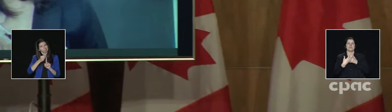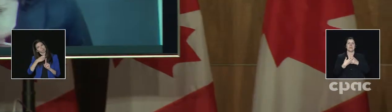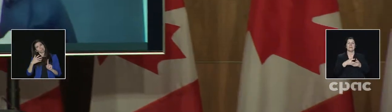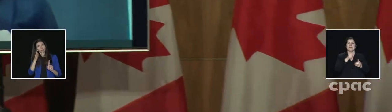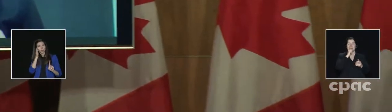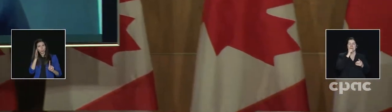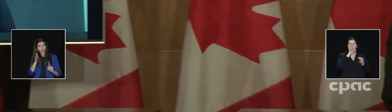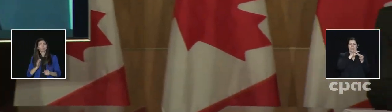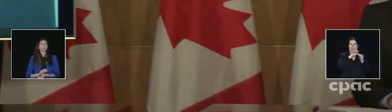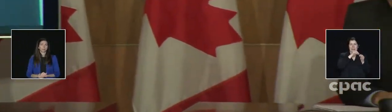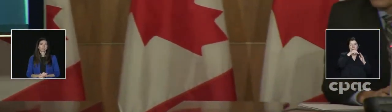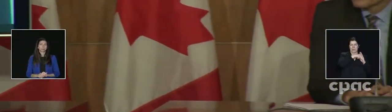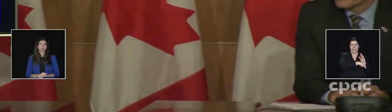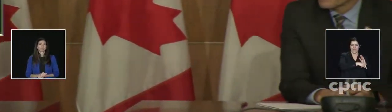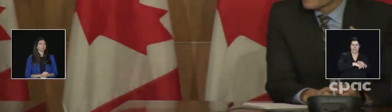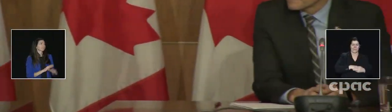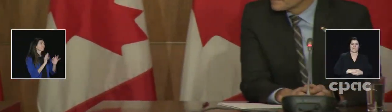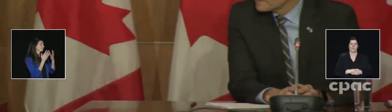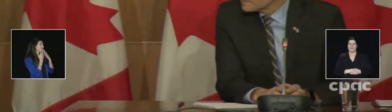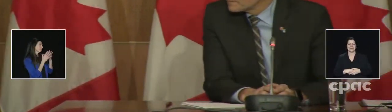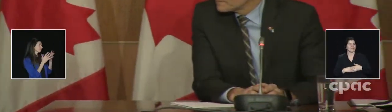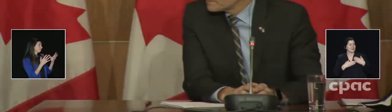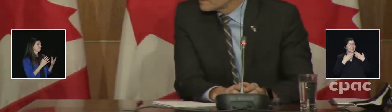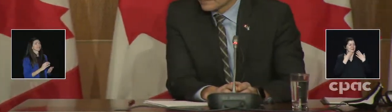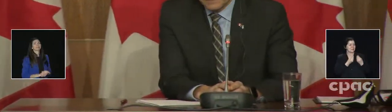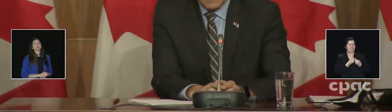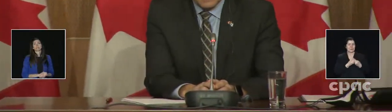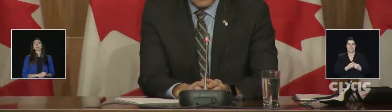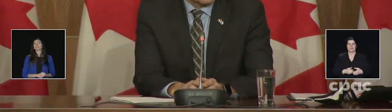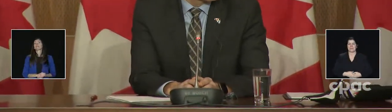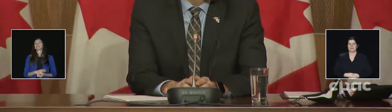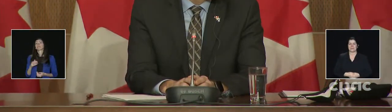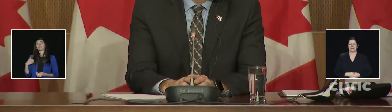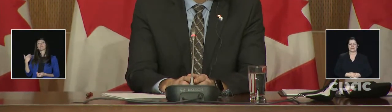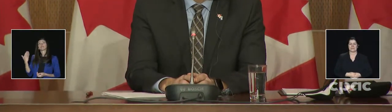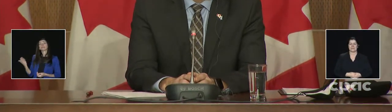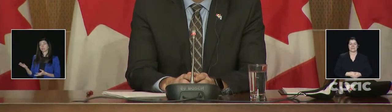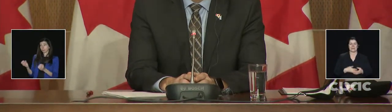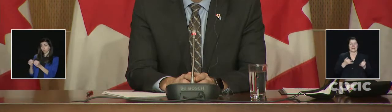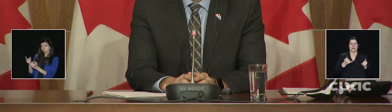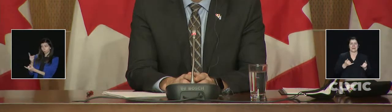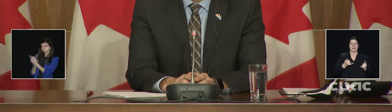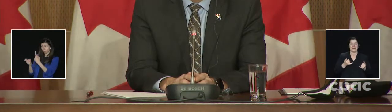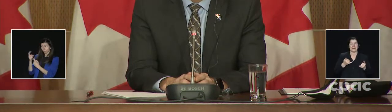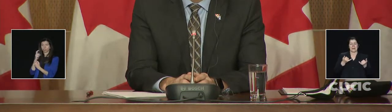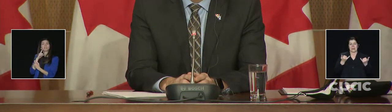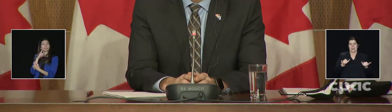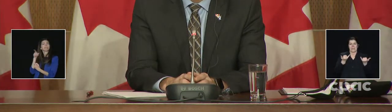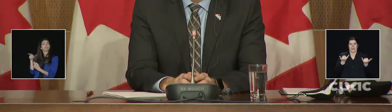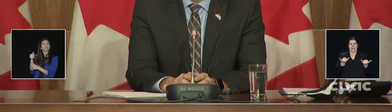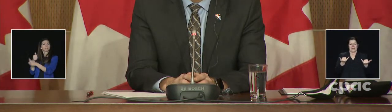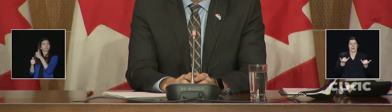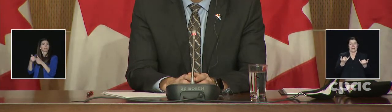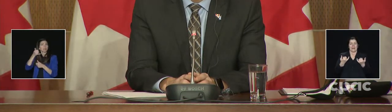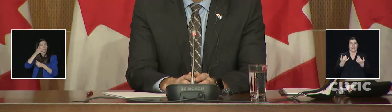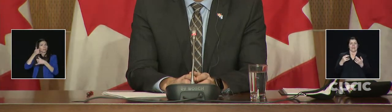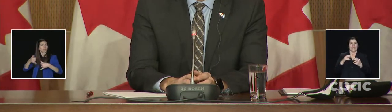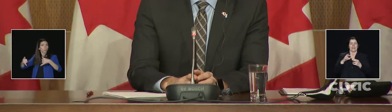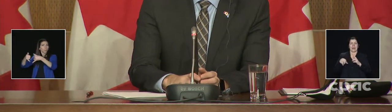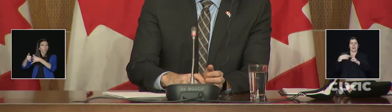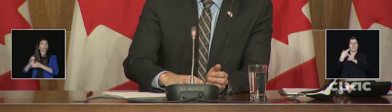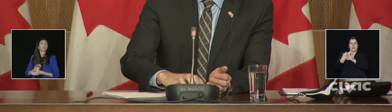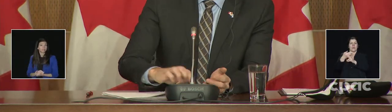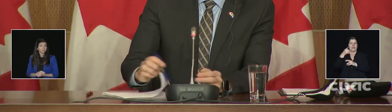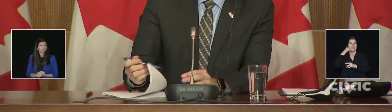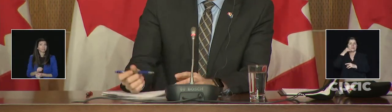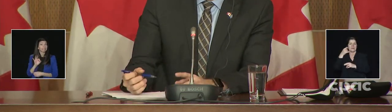Thank you very much. Now we're going to go to the phones. It'll be one question, one follow-up, and the shorter the questions and the shorter the answers, the